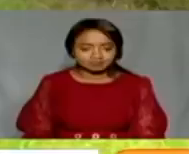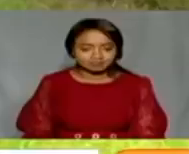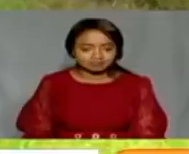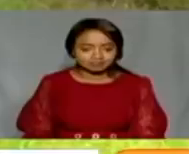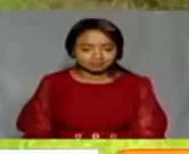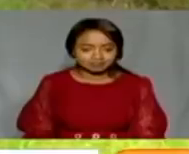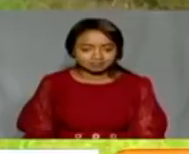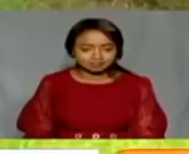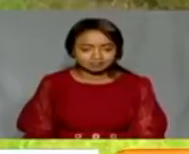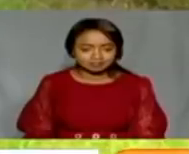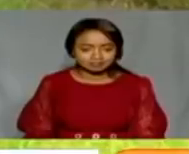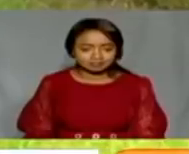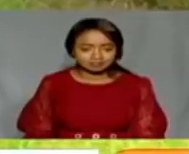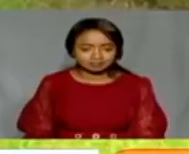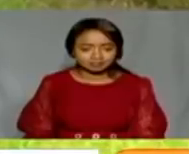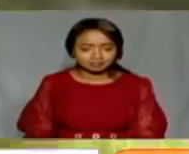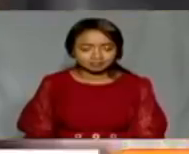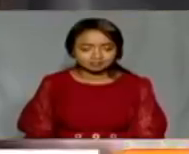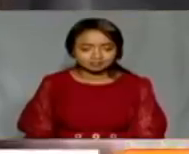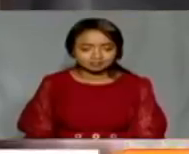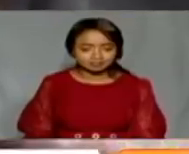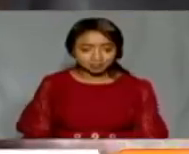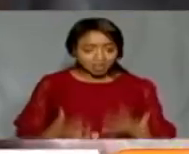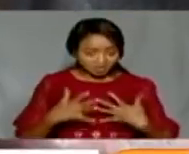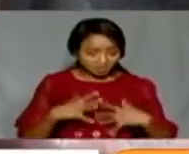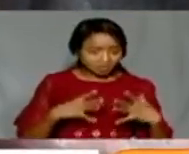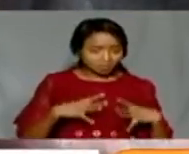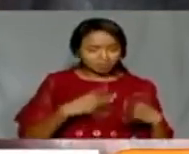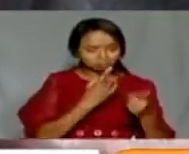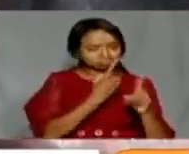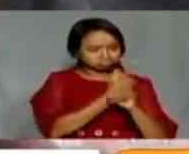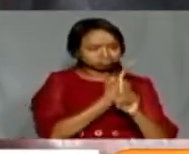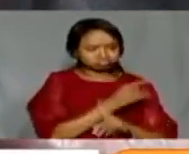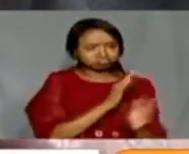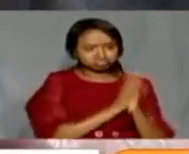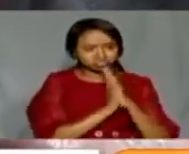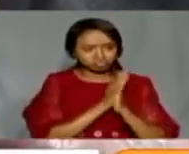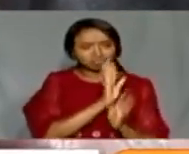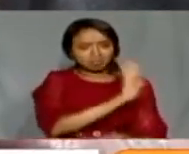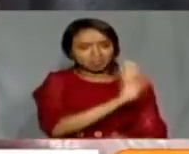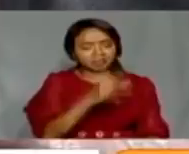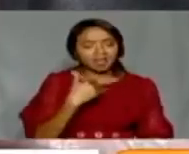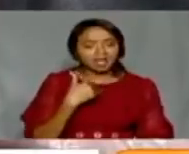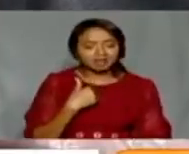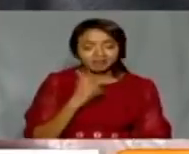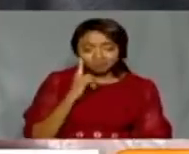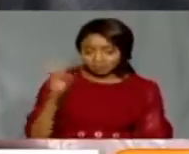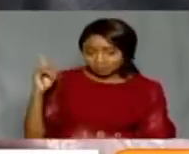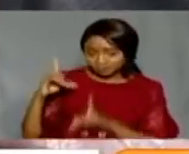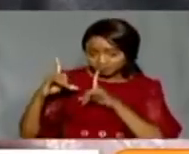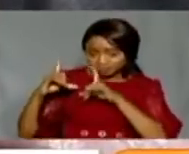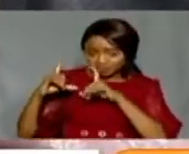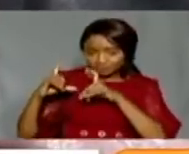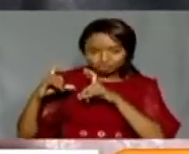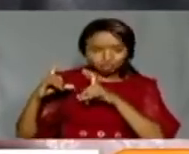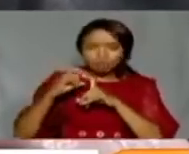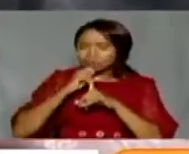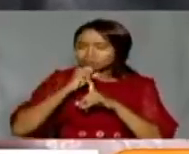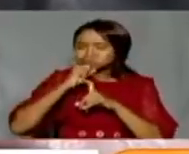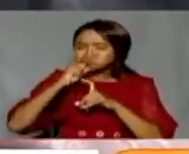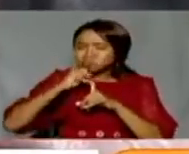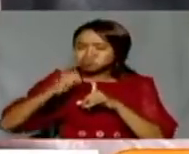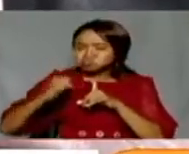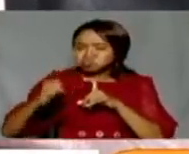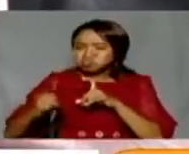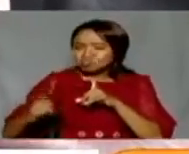No two people tell the same story. Mzee Philip Toikan Ole Lemein holds in his hand a vintage photograph whose hues